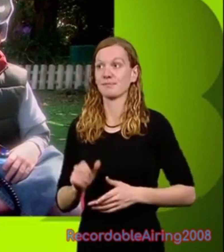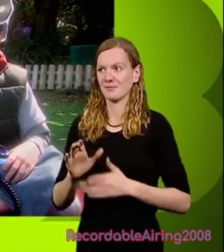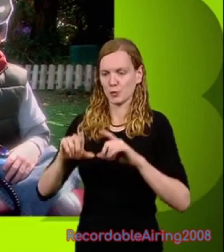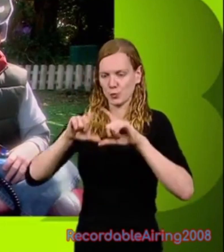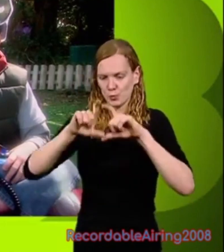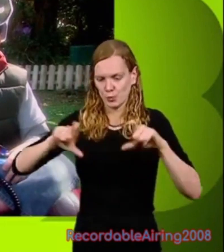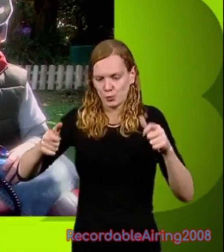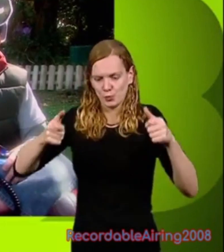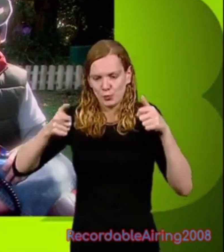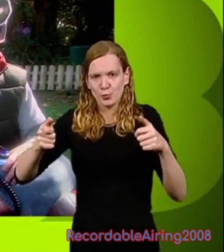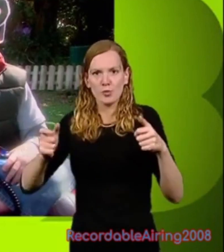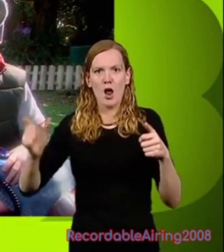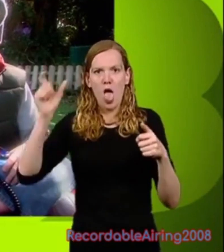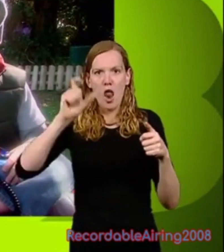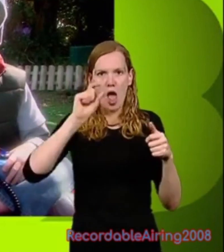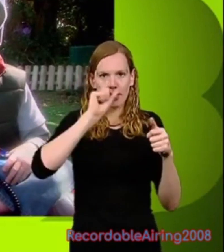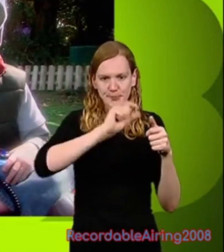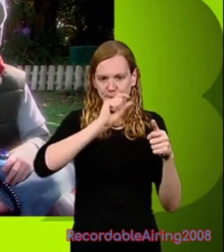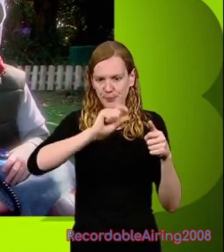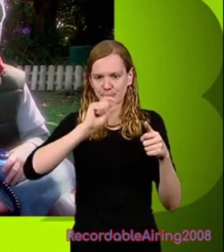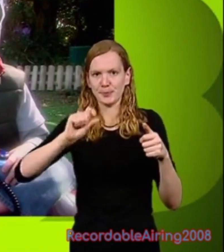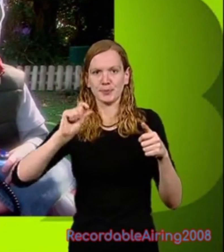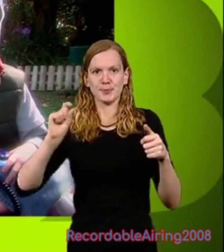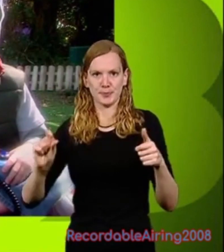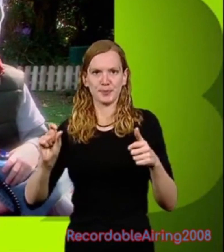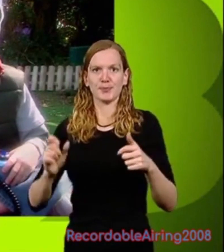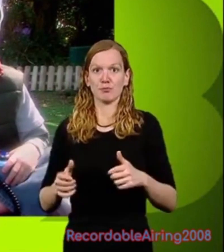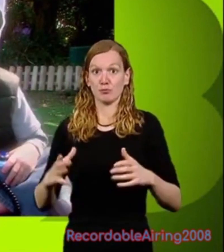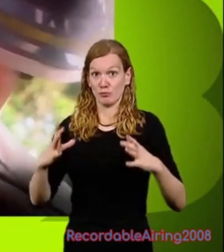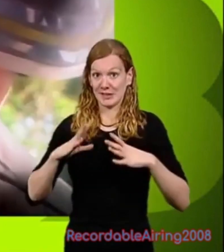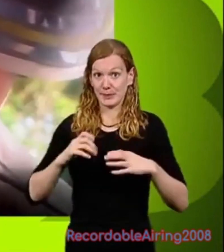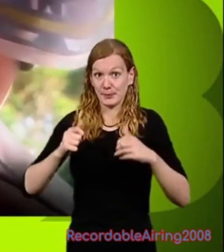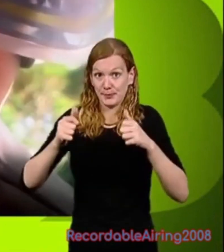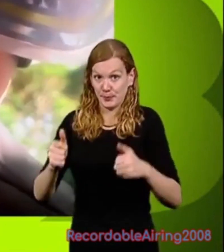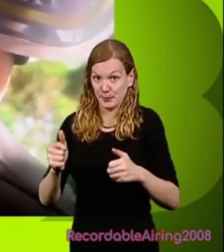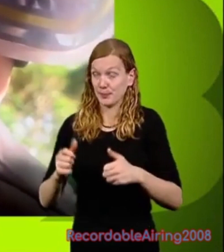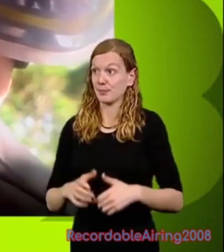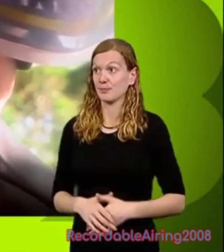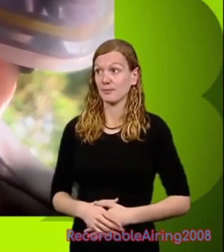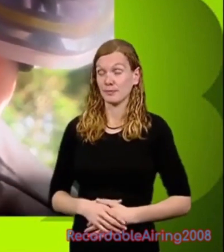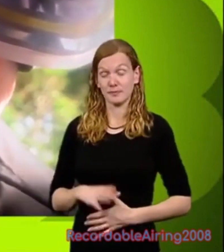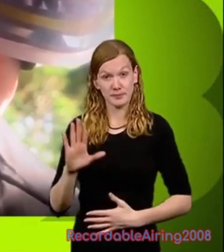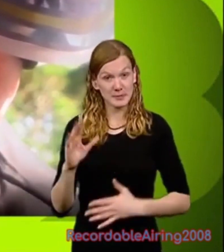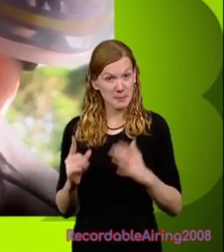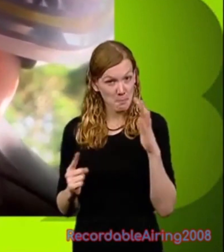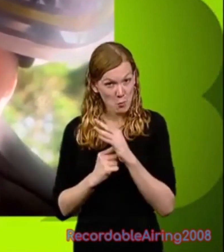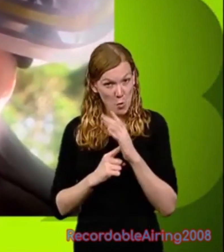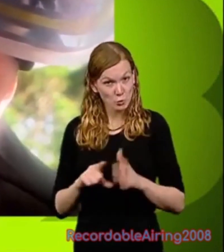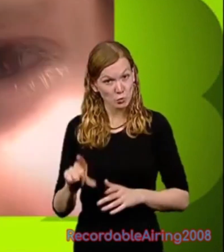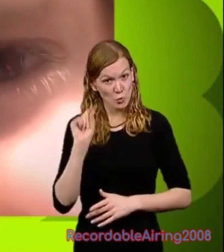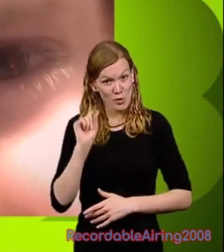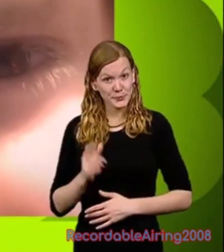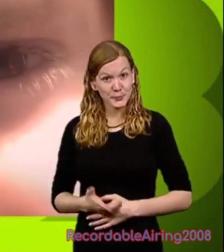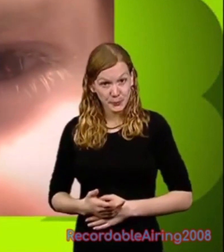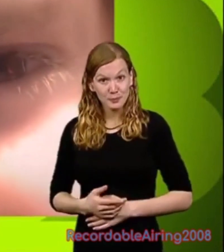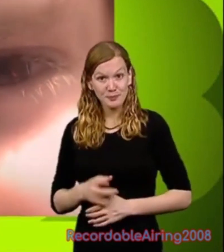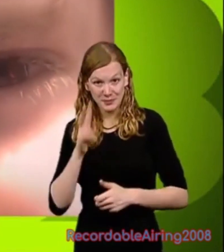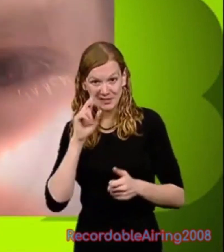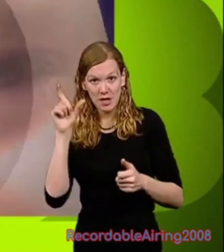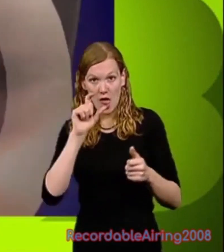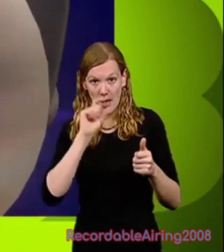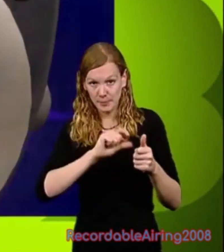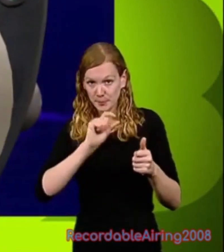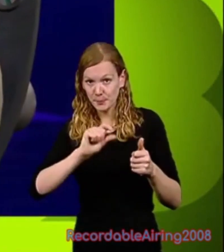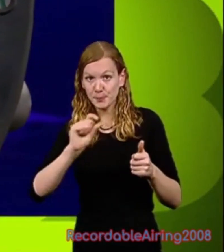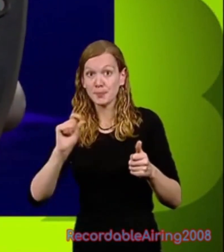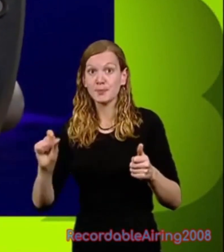RC, plasma control pads at the ready. To make this very important choice, you need to press the coloured button for the tune you want to hear